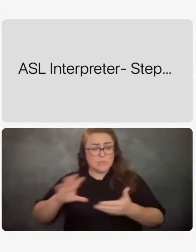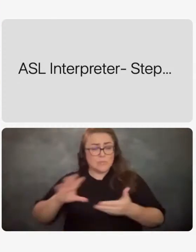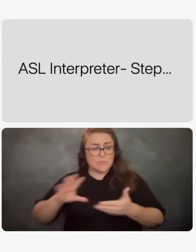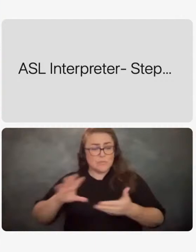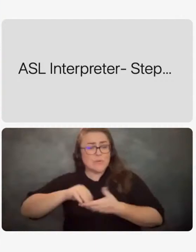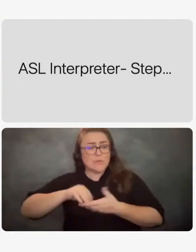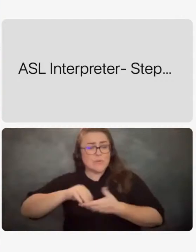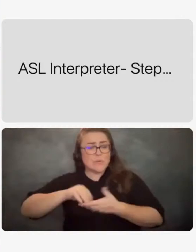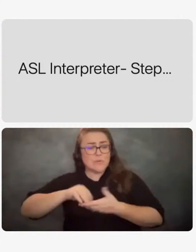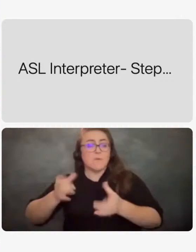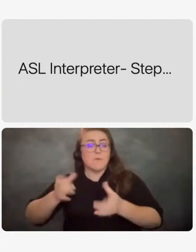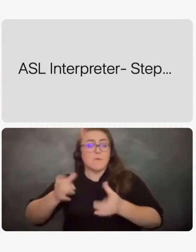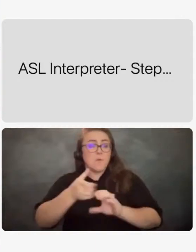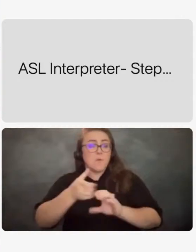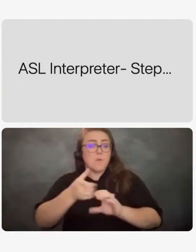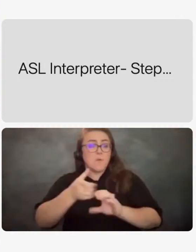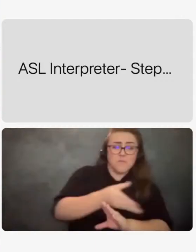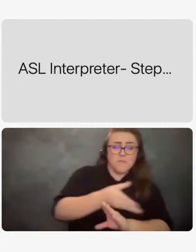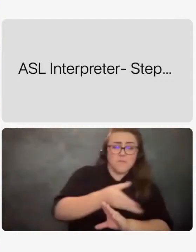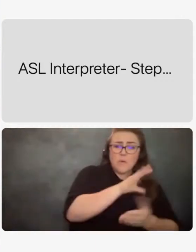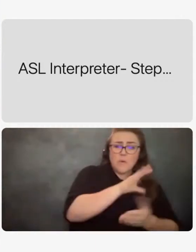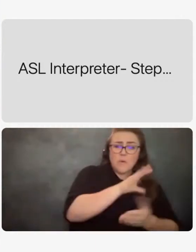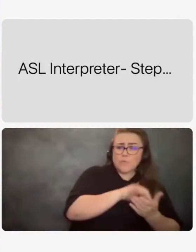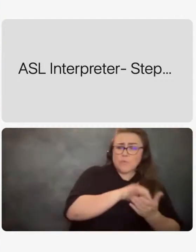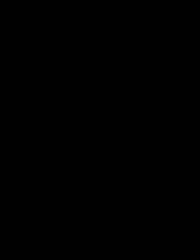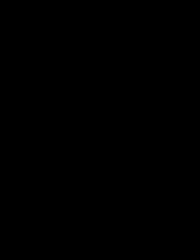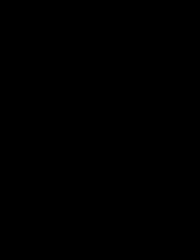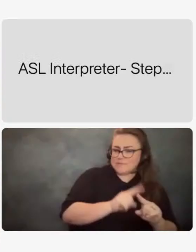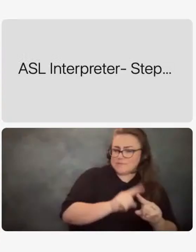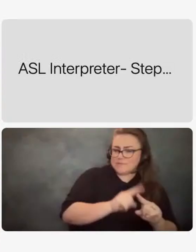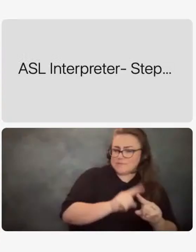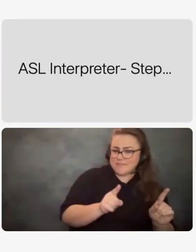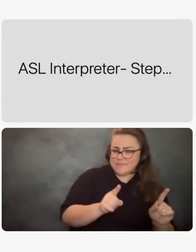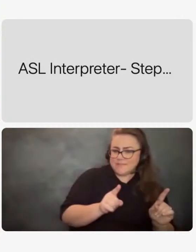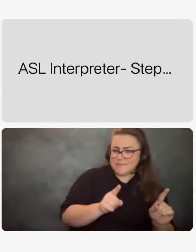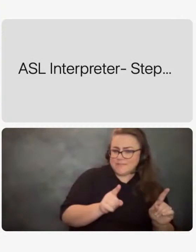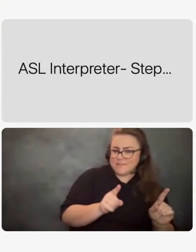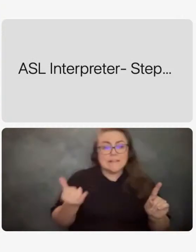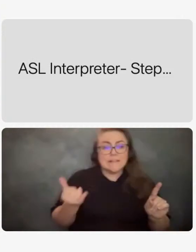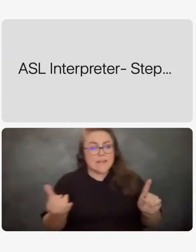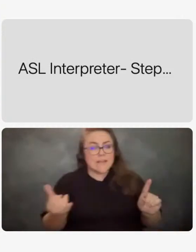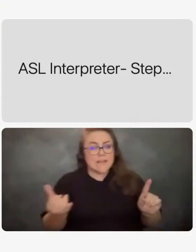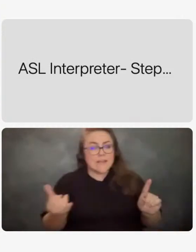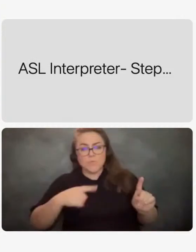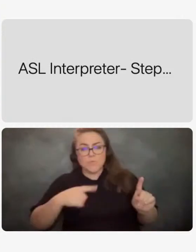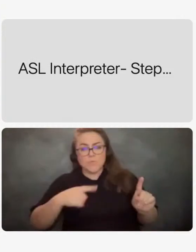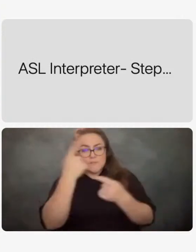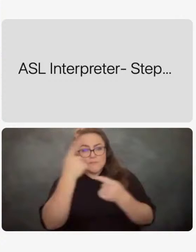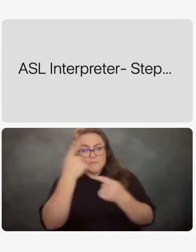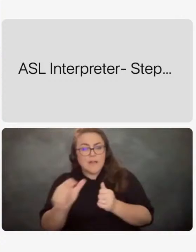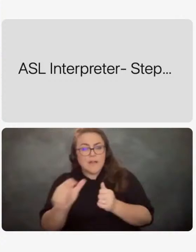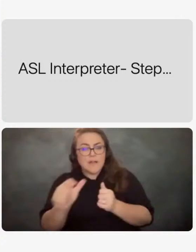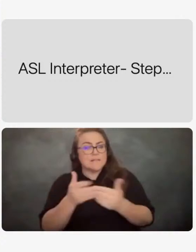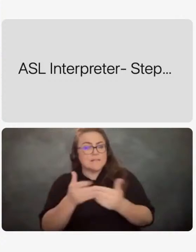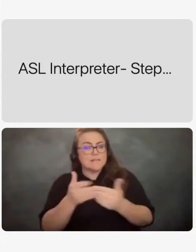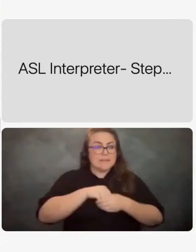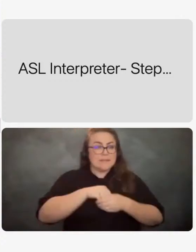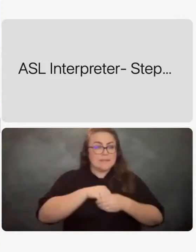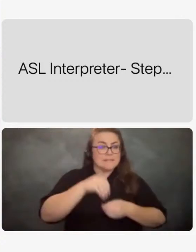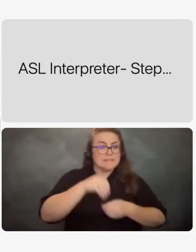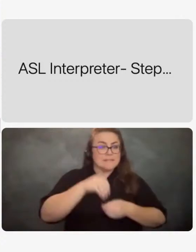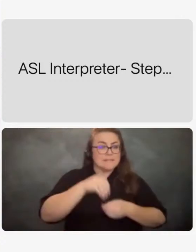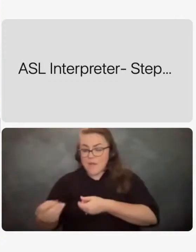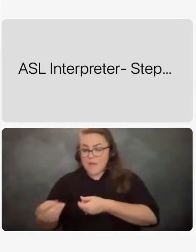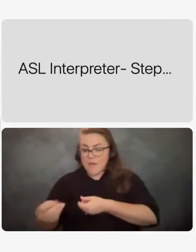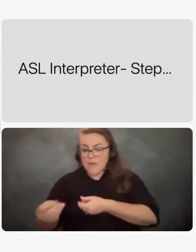And nowadays we consider all spaces opportunities for education, whether it's inside, outside, And what you want to do is